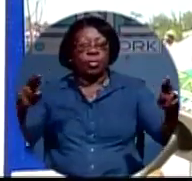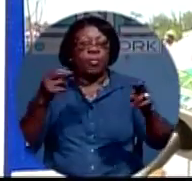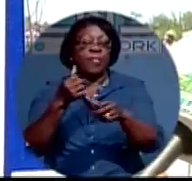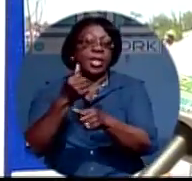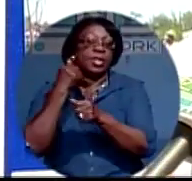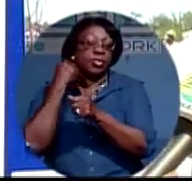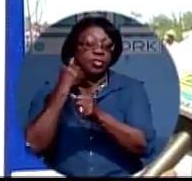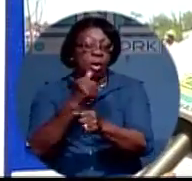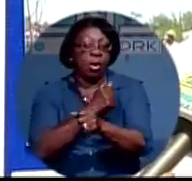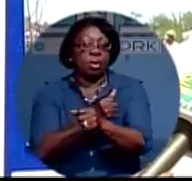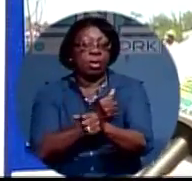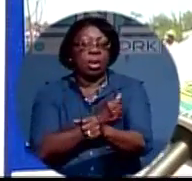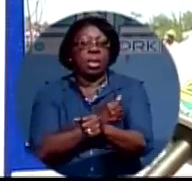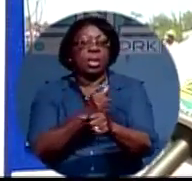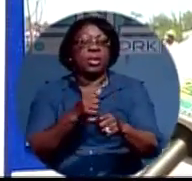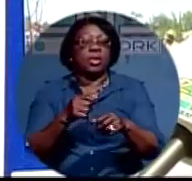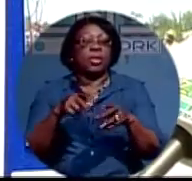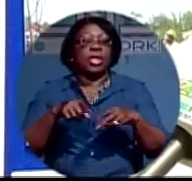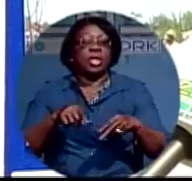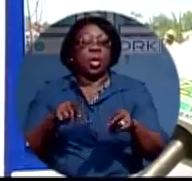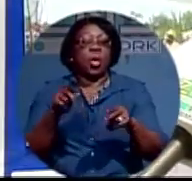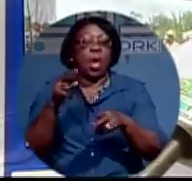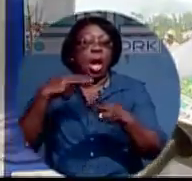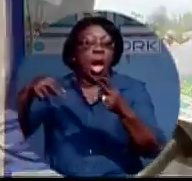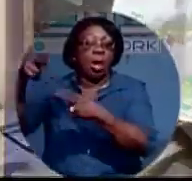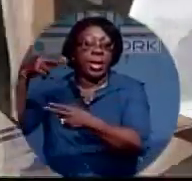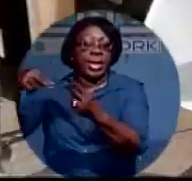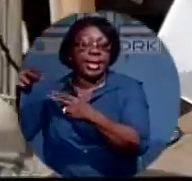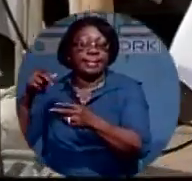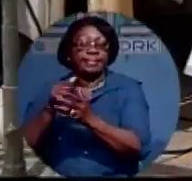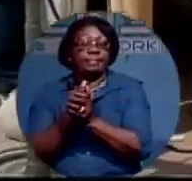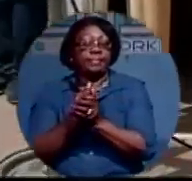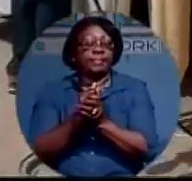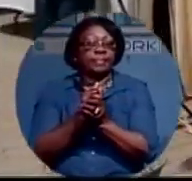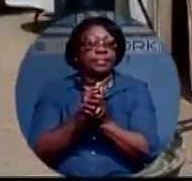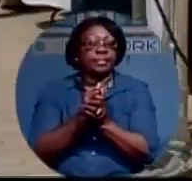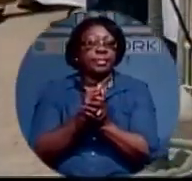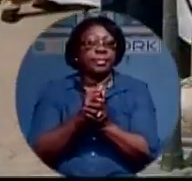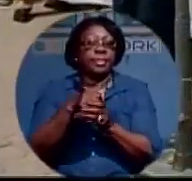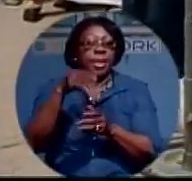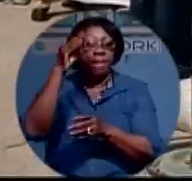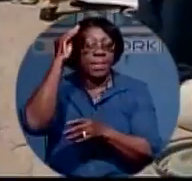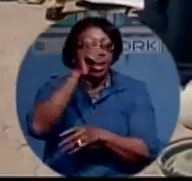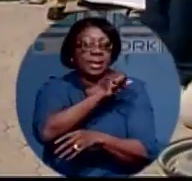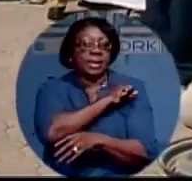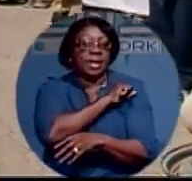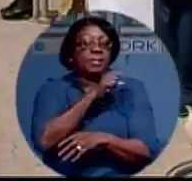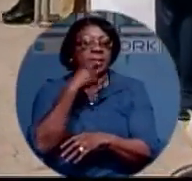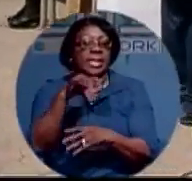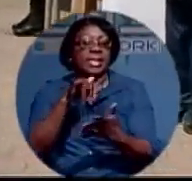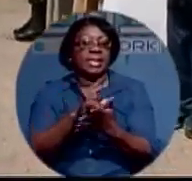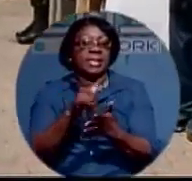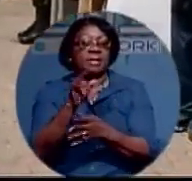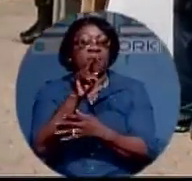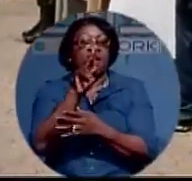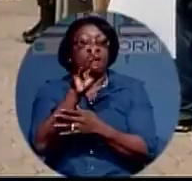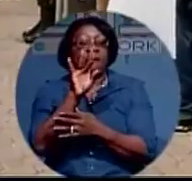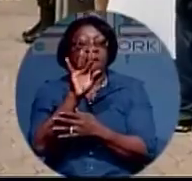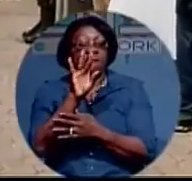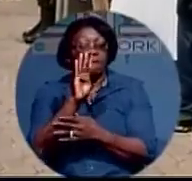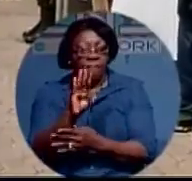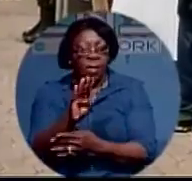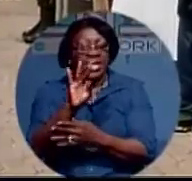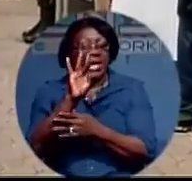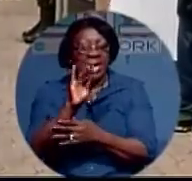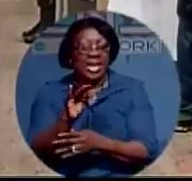structure, so that your home can endure a Category 1, 2, or 3 storm. Chief Climate Officer Mike Stubbs says there is a 48% chance of a hurricane